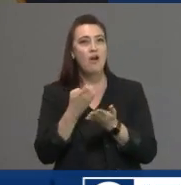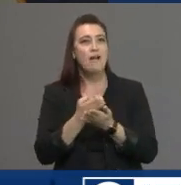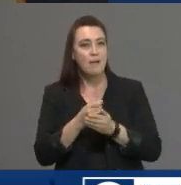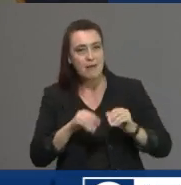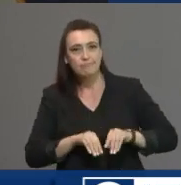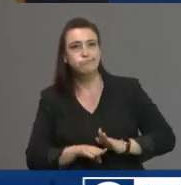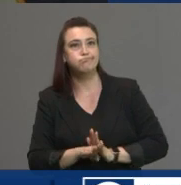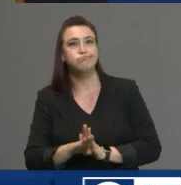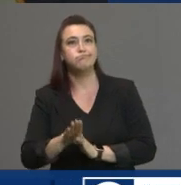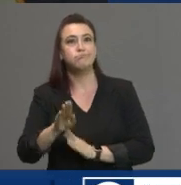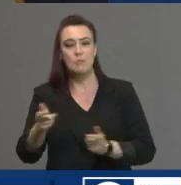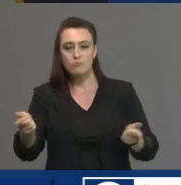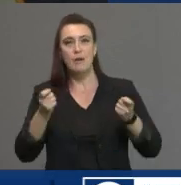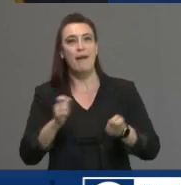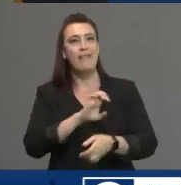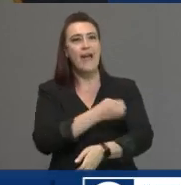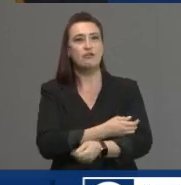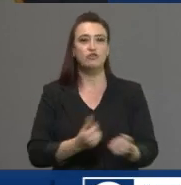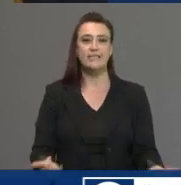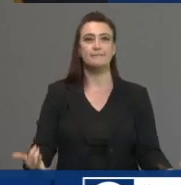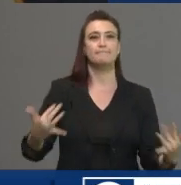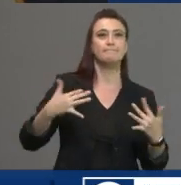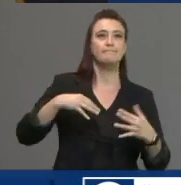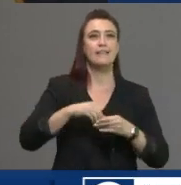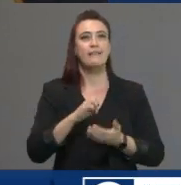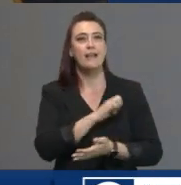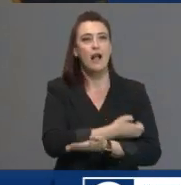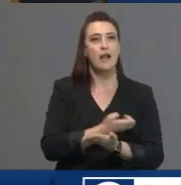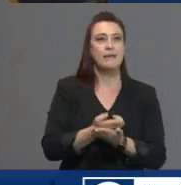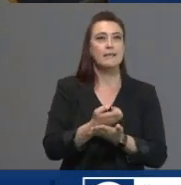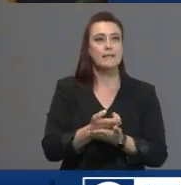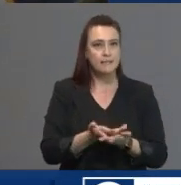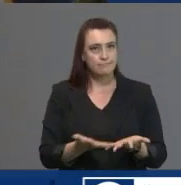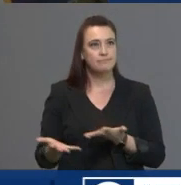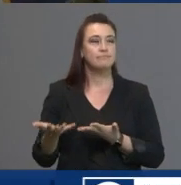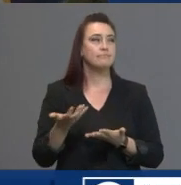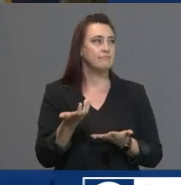back some of the energy that was lost due to this pandemic.